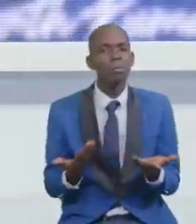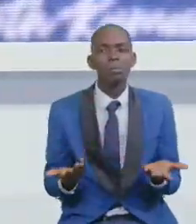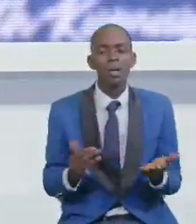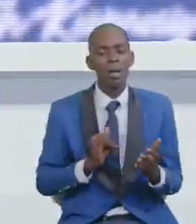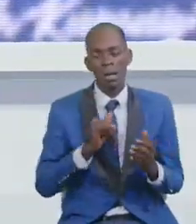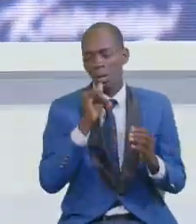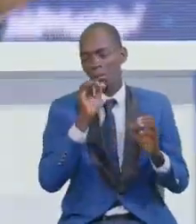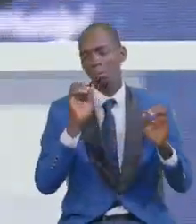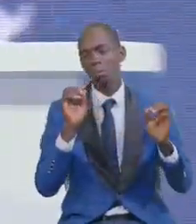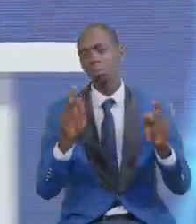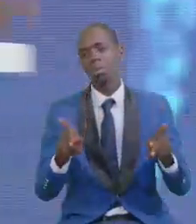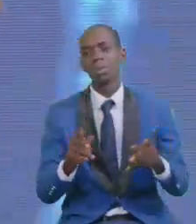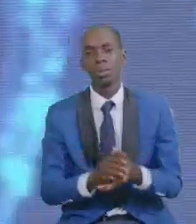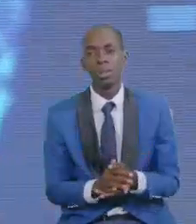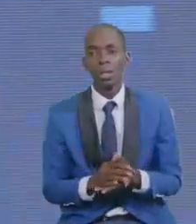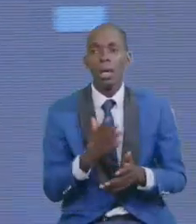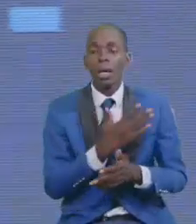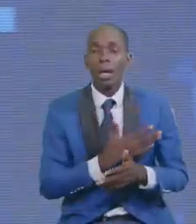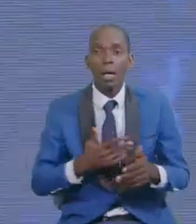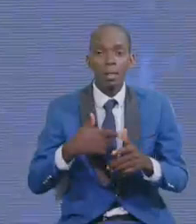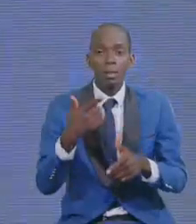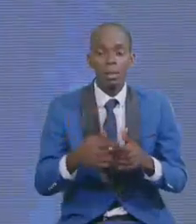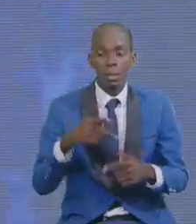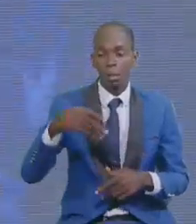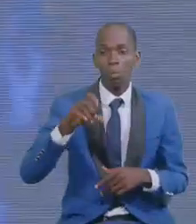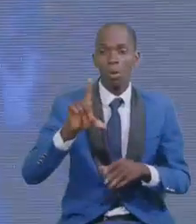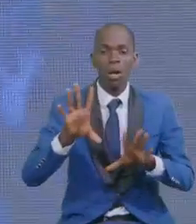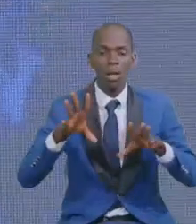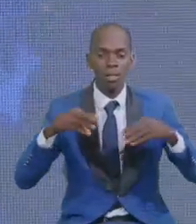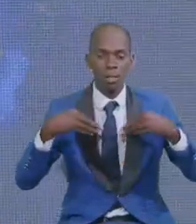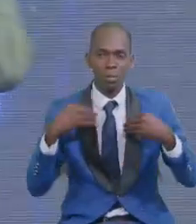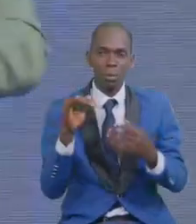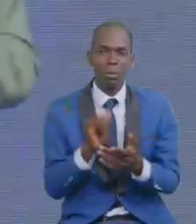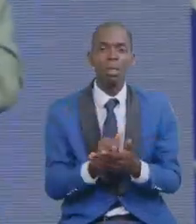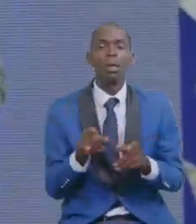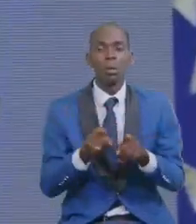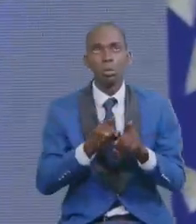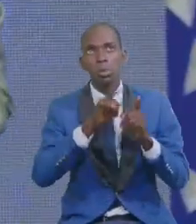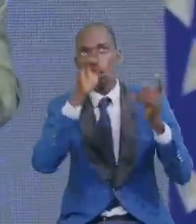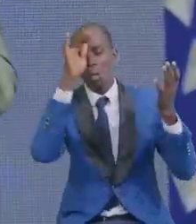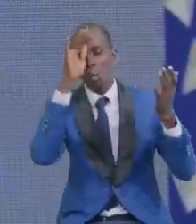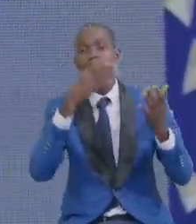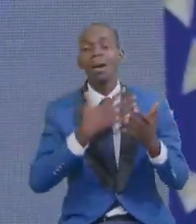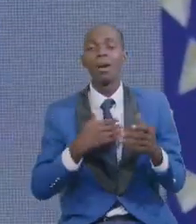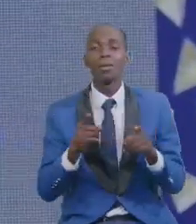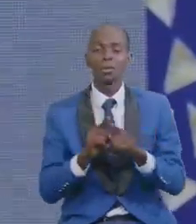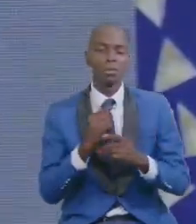right. And then he accepted that. He expected that. He enjoyed